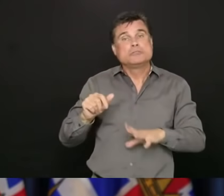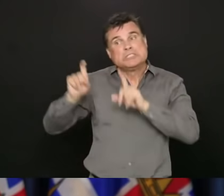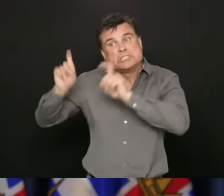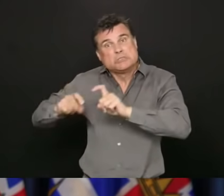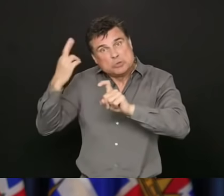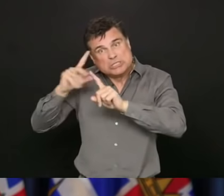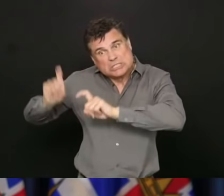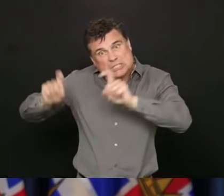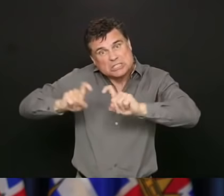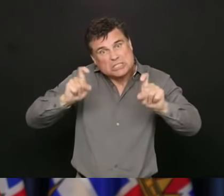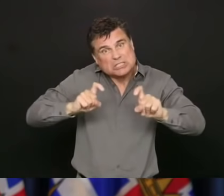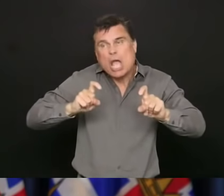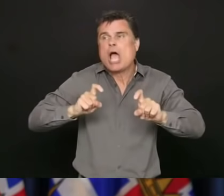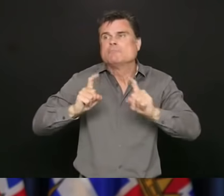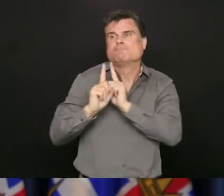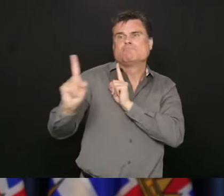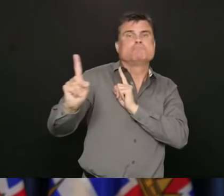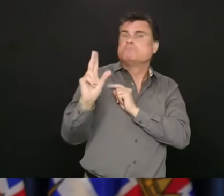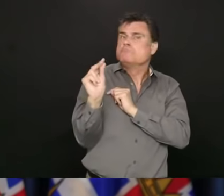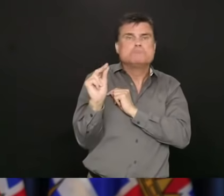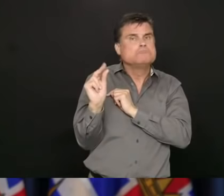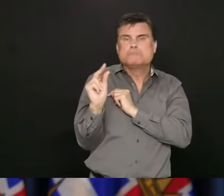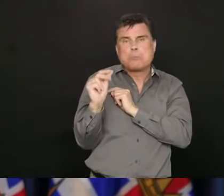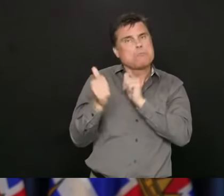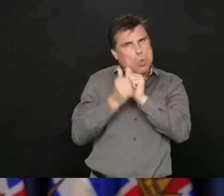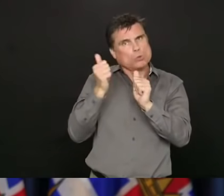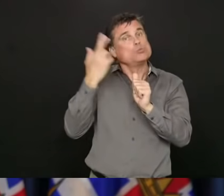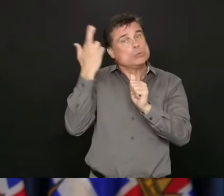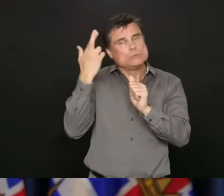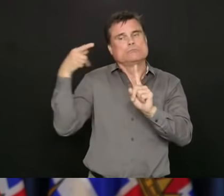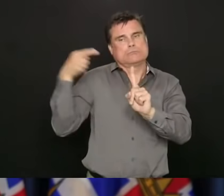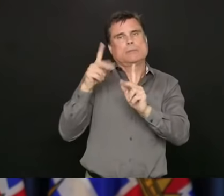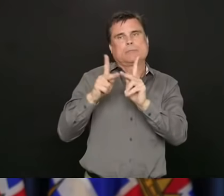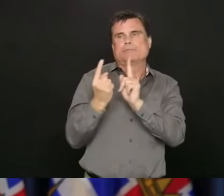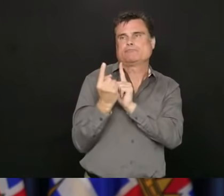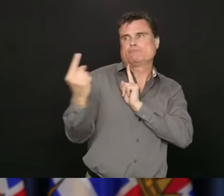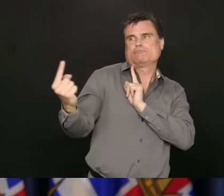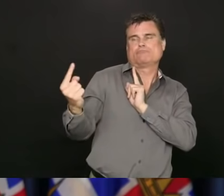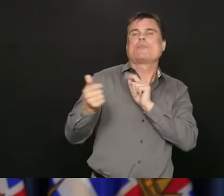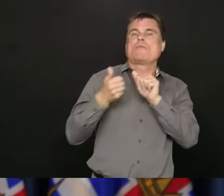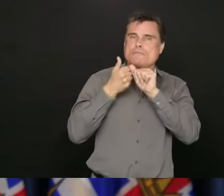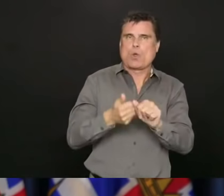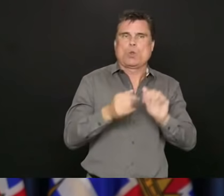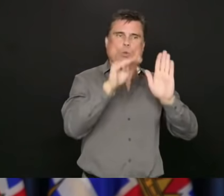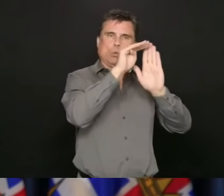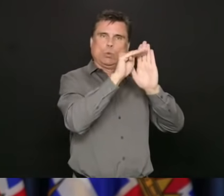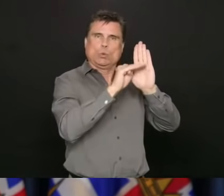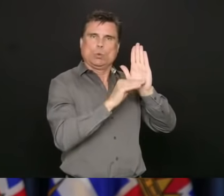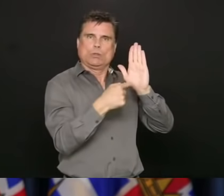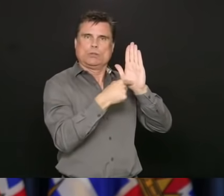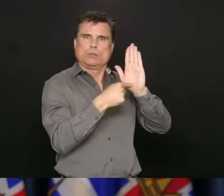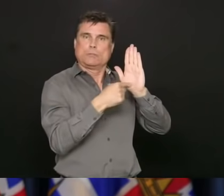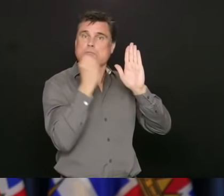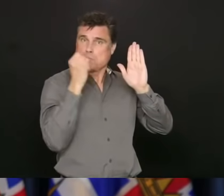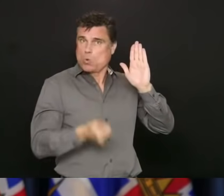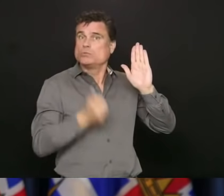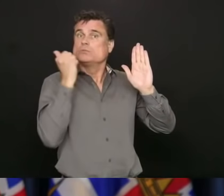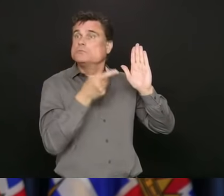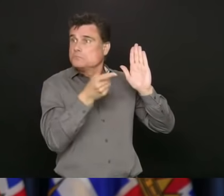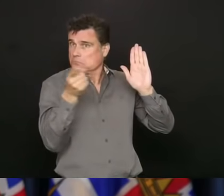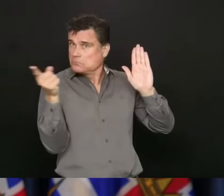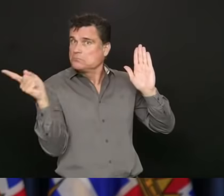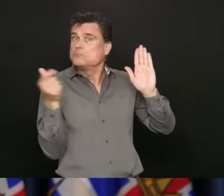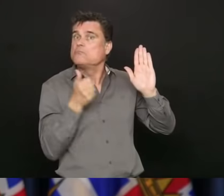doing that. And that is why we resisted early release of a plan, because we're not there